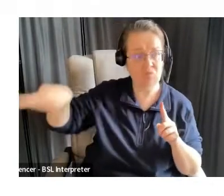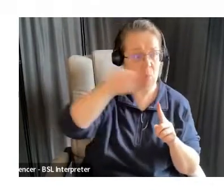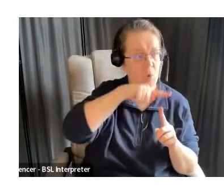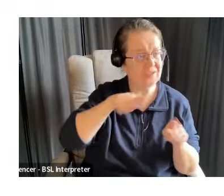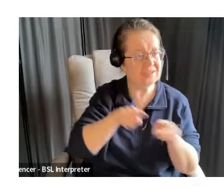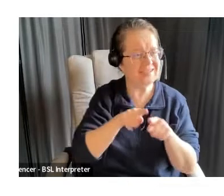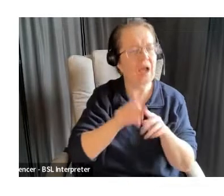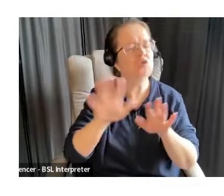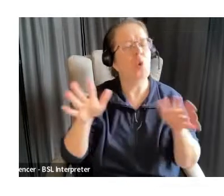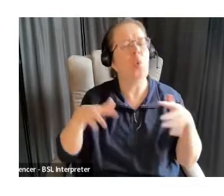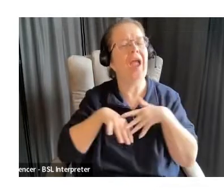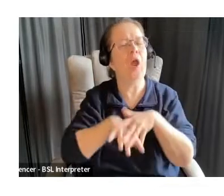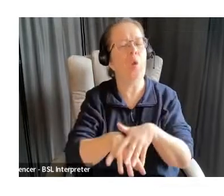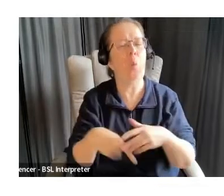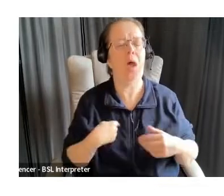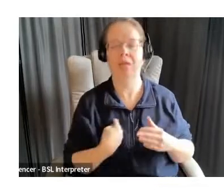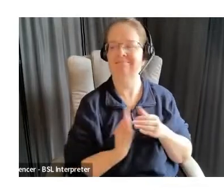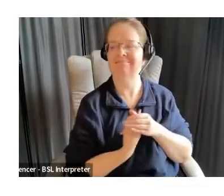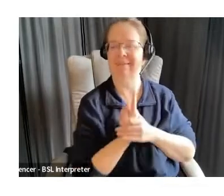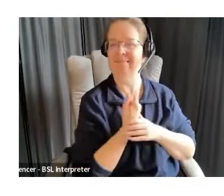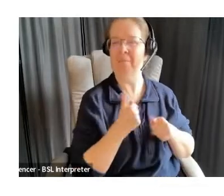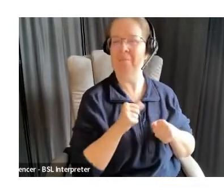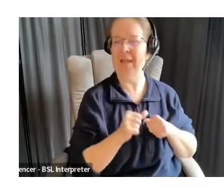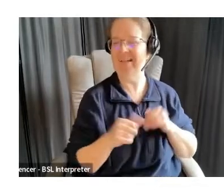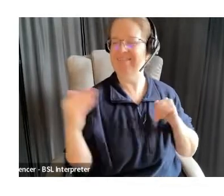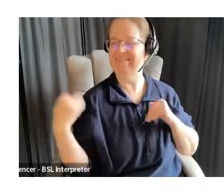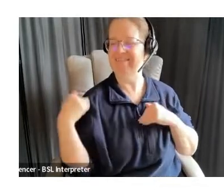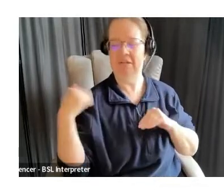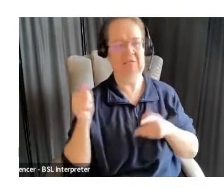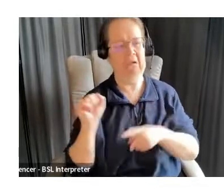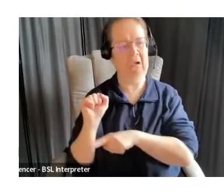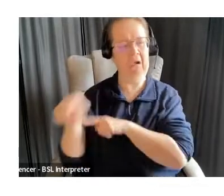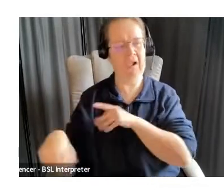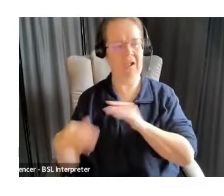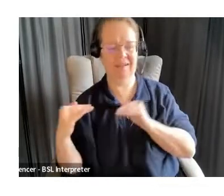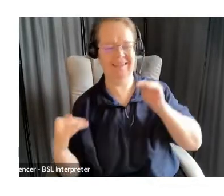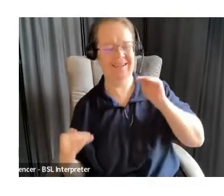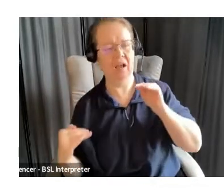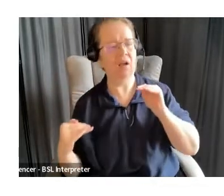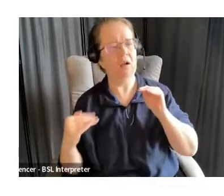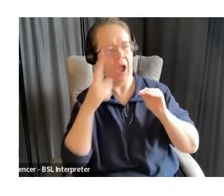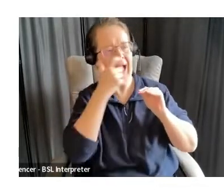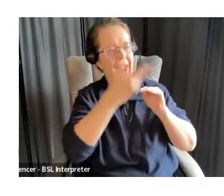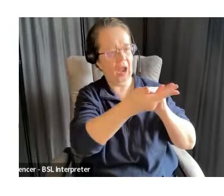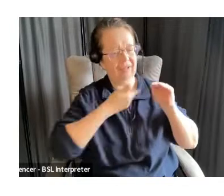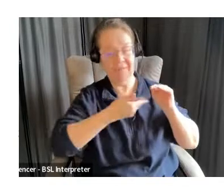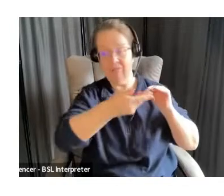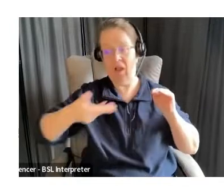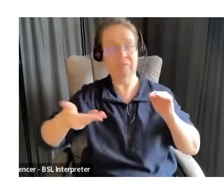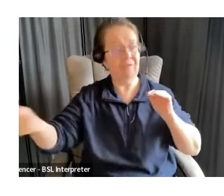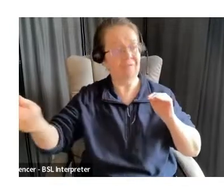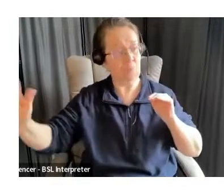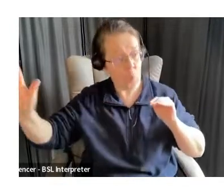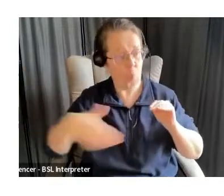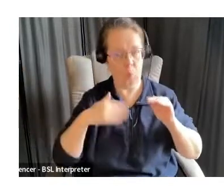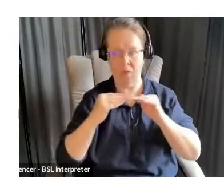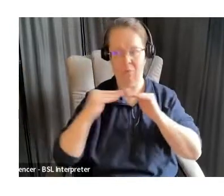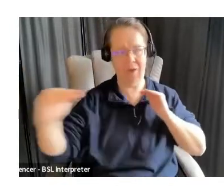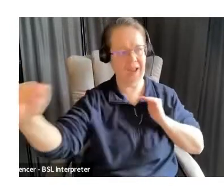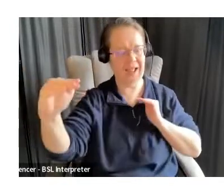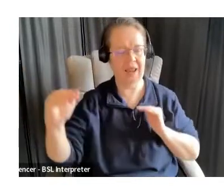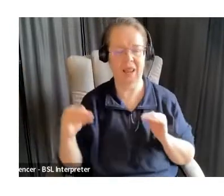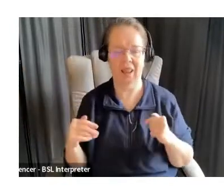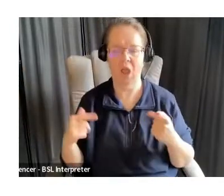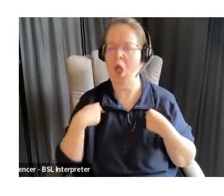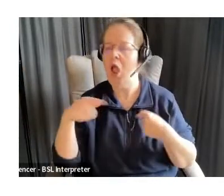it's inclusive and everyone is on a equal footing, right? So I will come back and forth